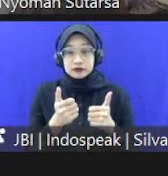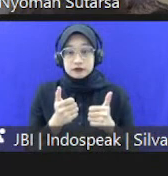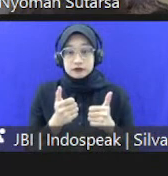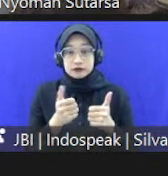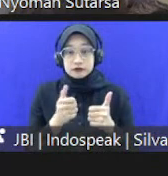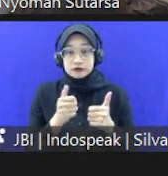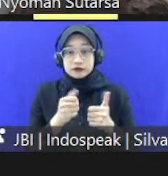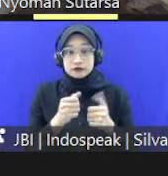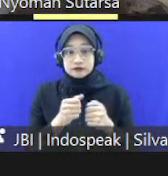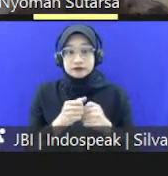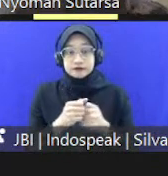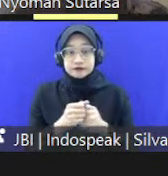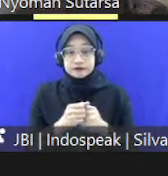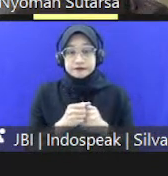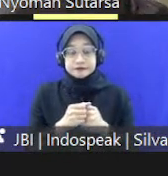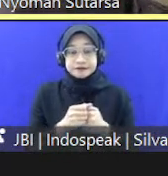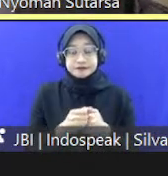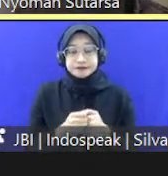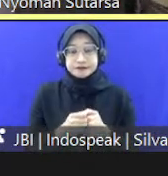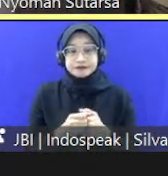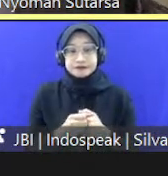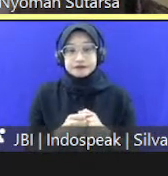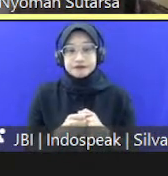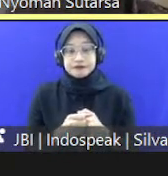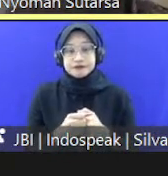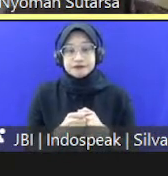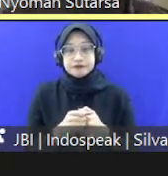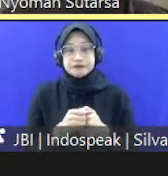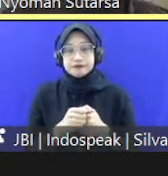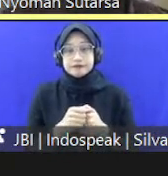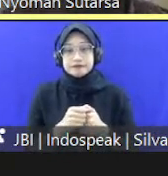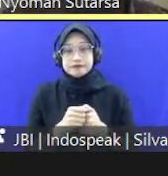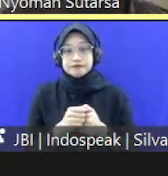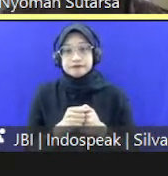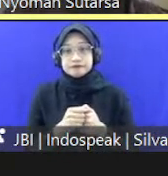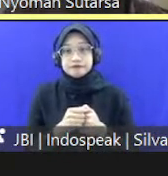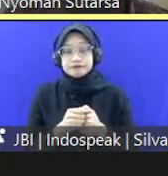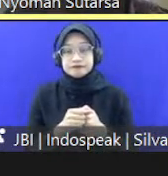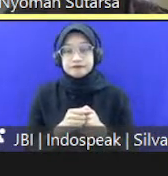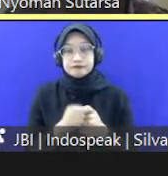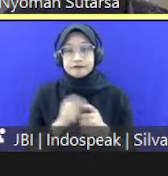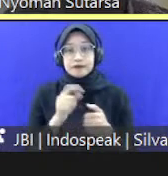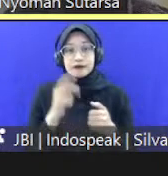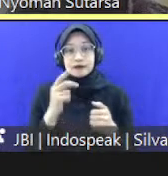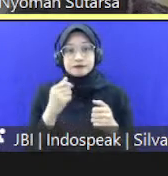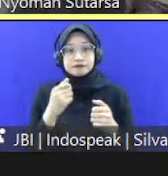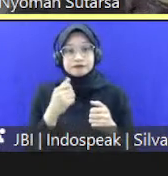view. Right. Okay. Can you see the notes or just the full screen, Kirsten?